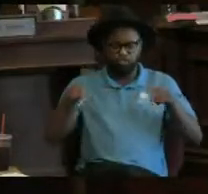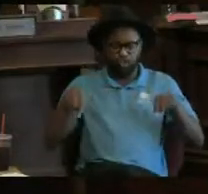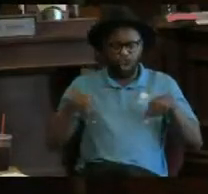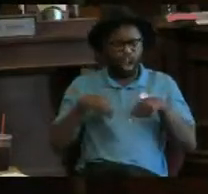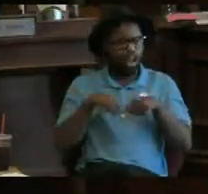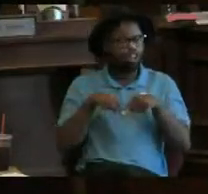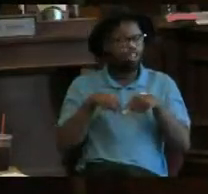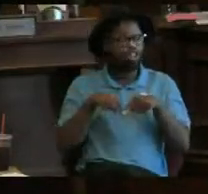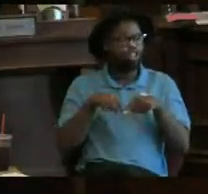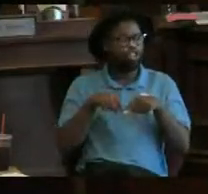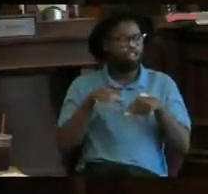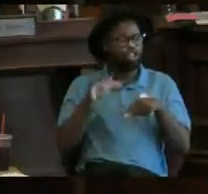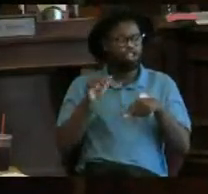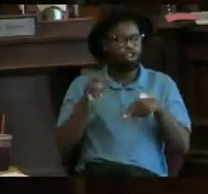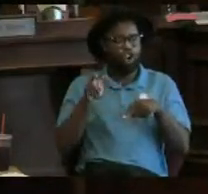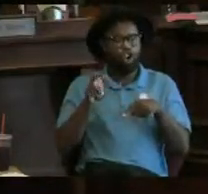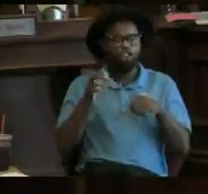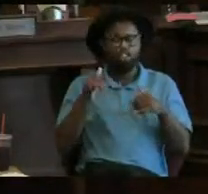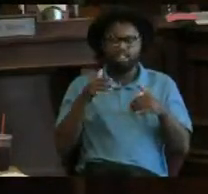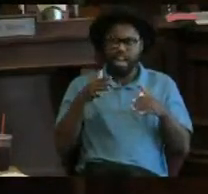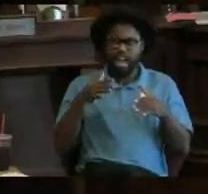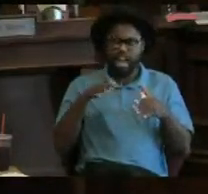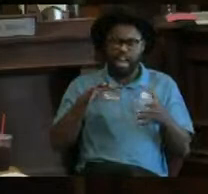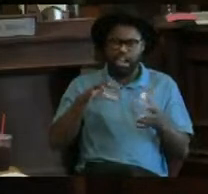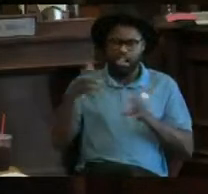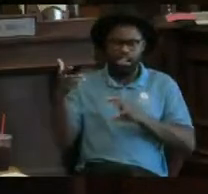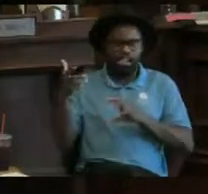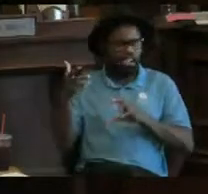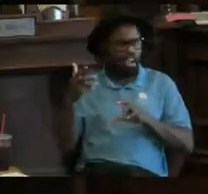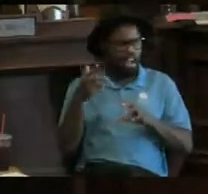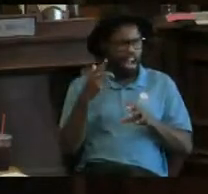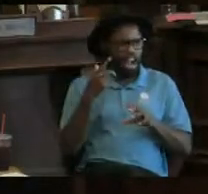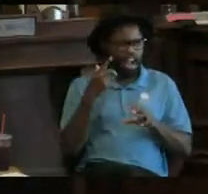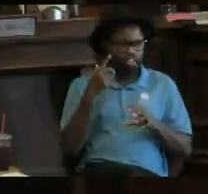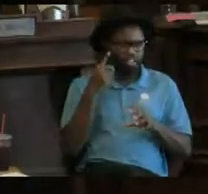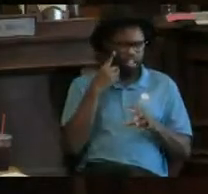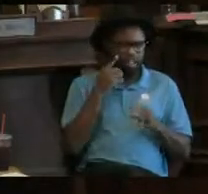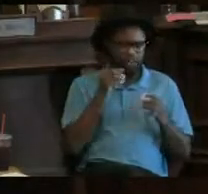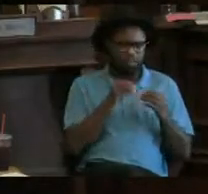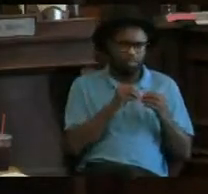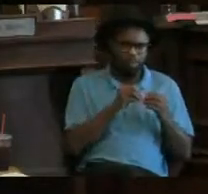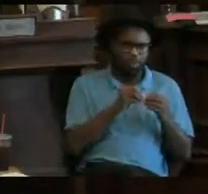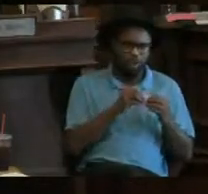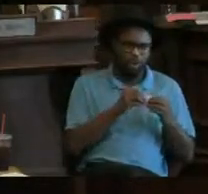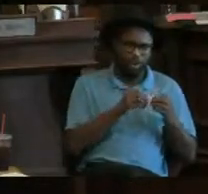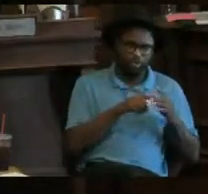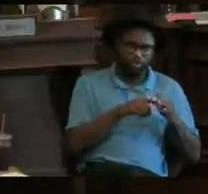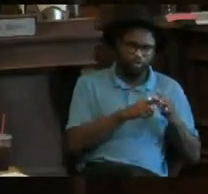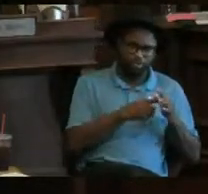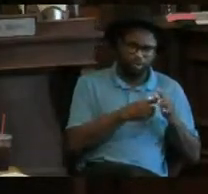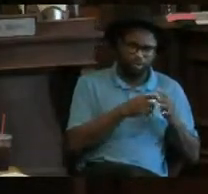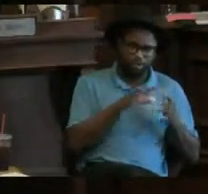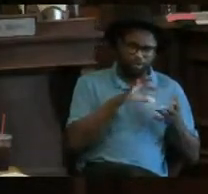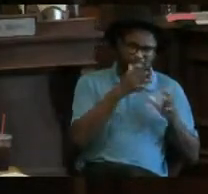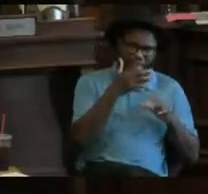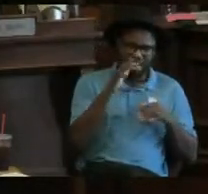edges, which I would think that's more of a JV move versus a varsity move. So that's why I say shoddy work. But okay. I just want to see what the follow-up. Thank you.